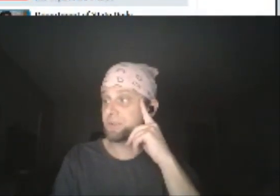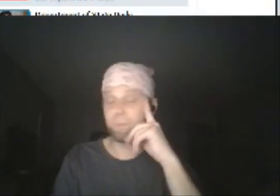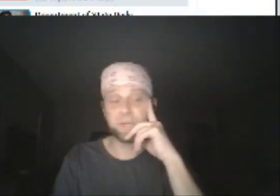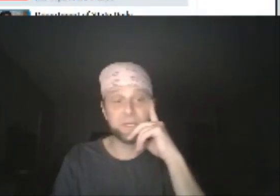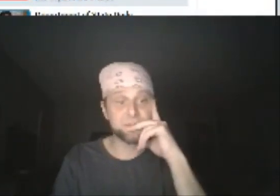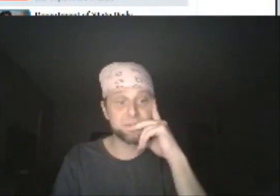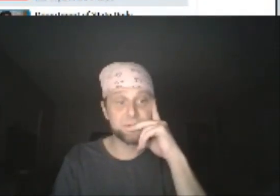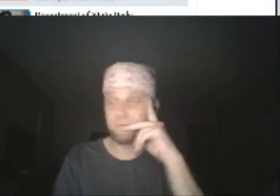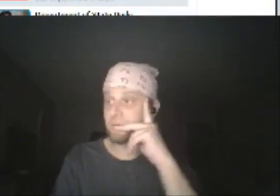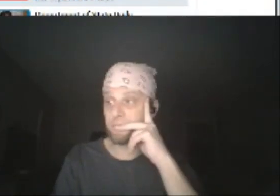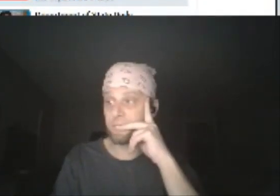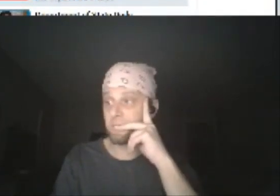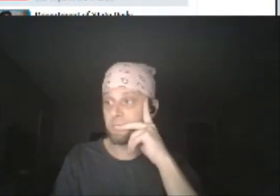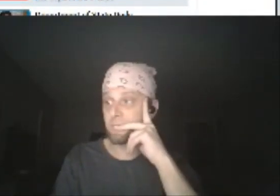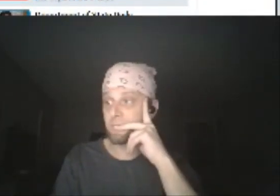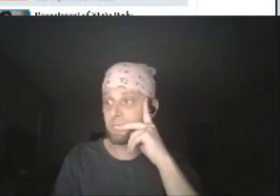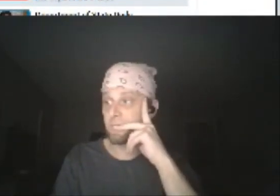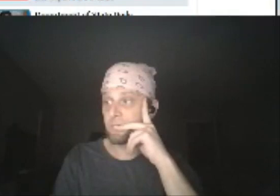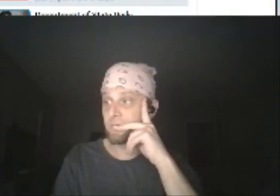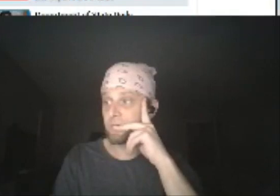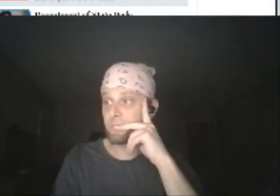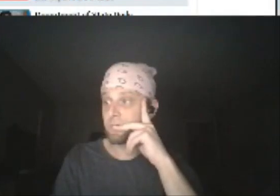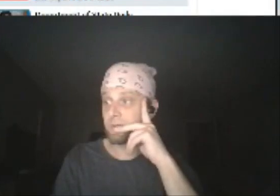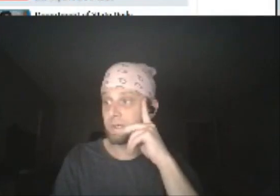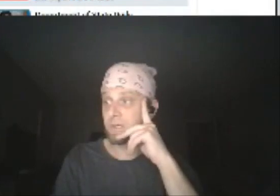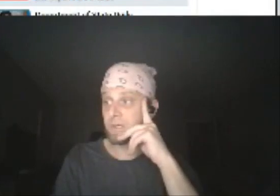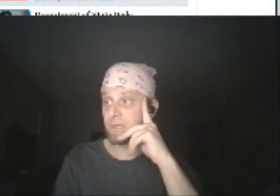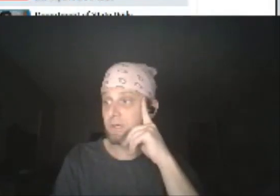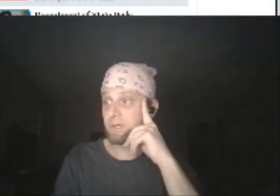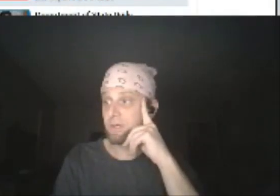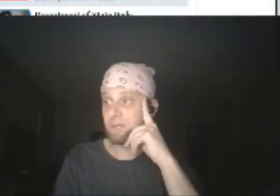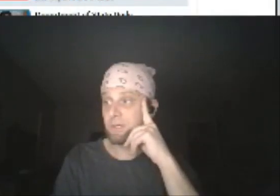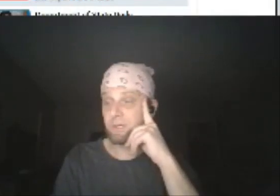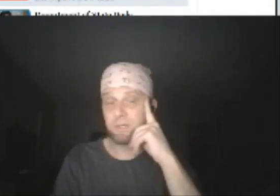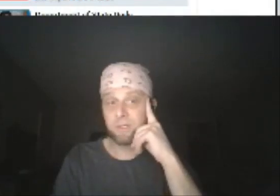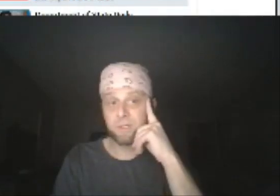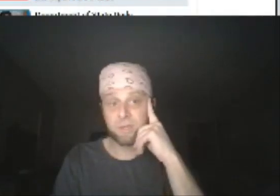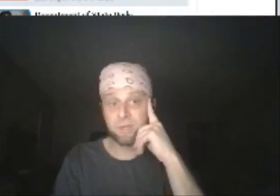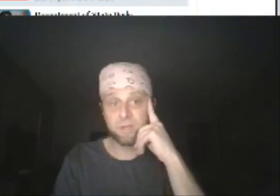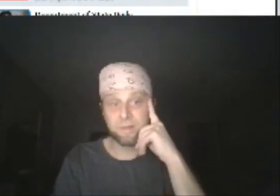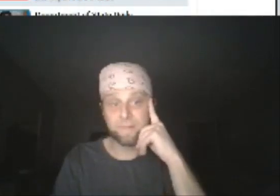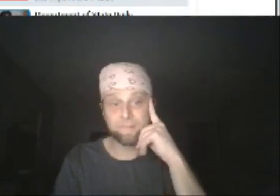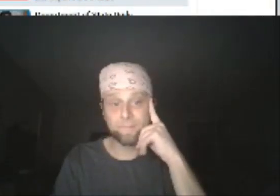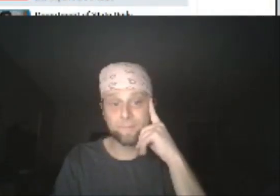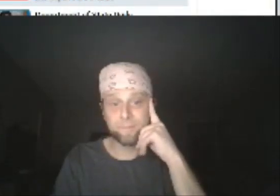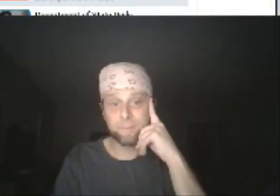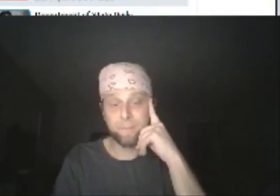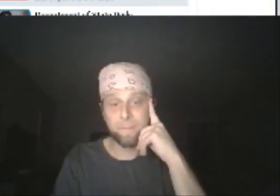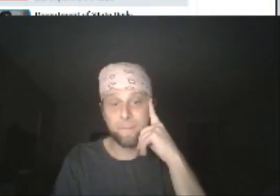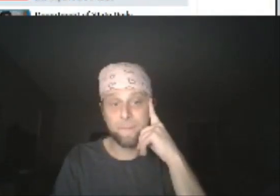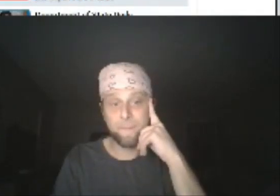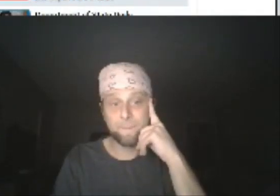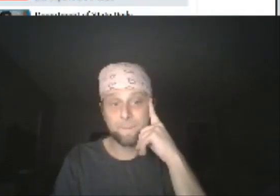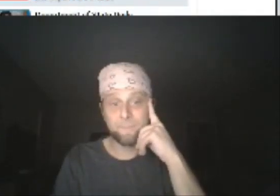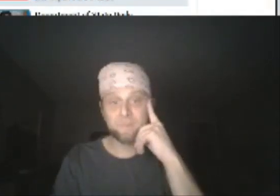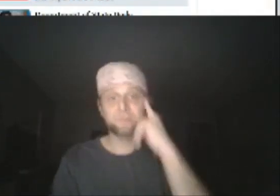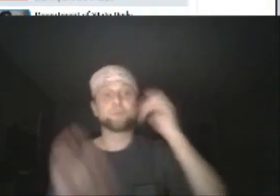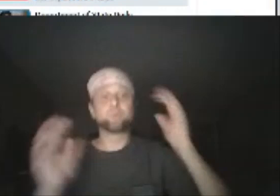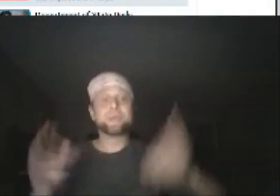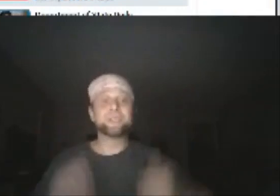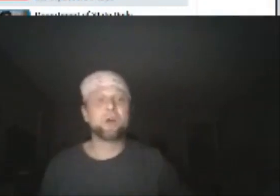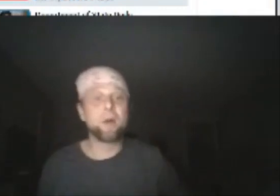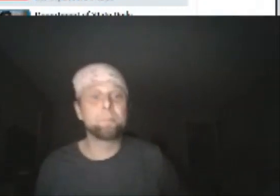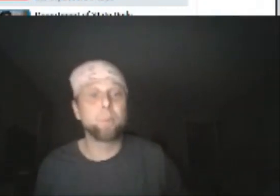Jeez, oh Pete. Other countries to do what Russia is trying to do to Ukraine, to redraw borders arbitrarily.